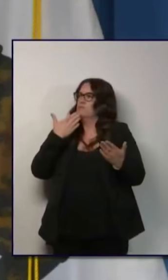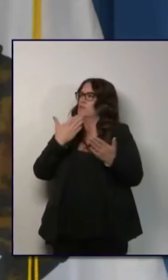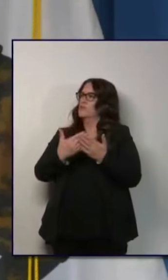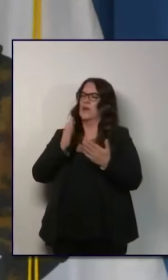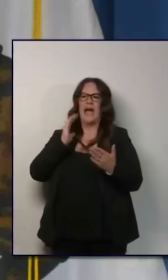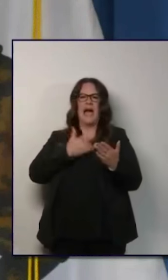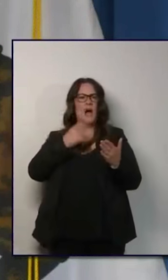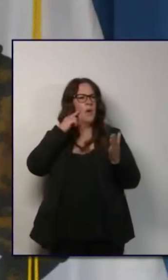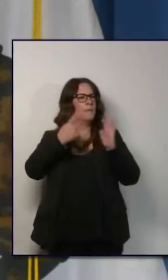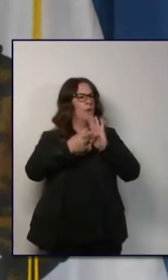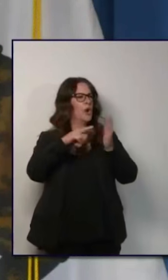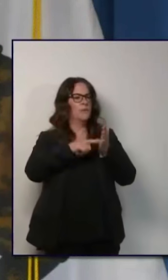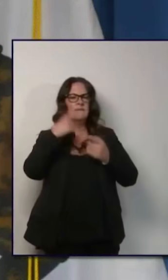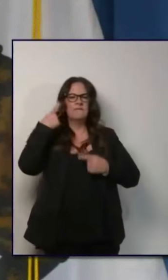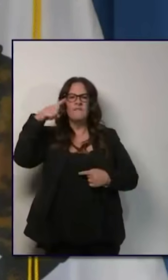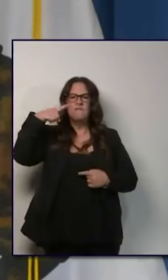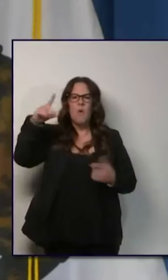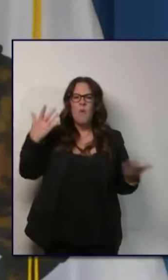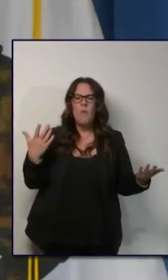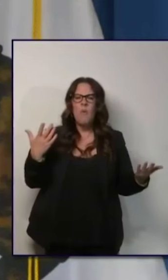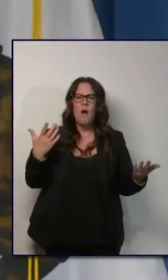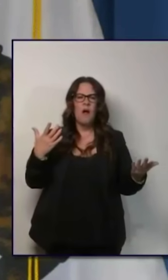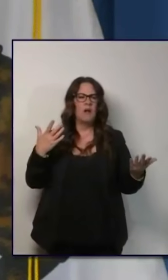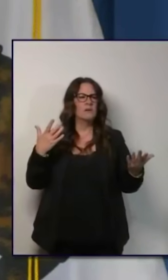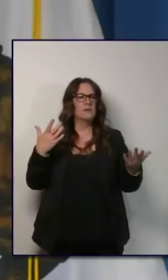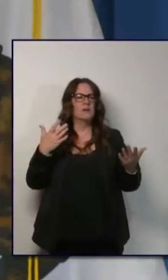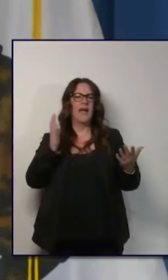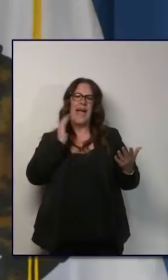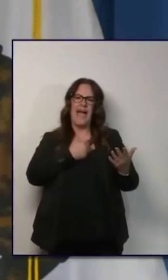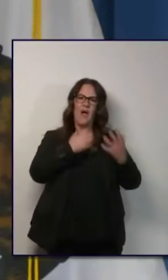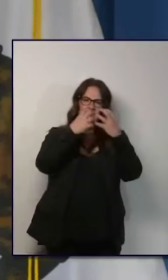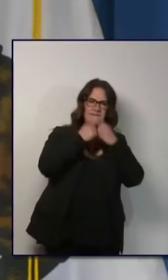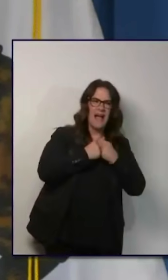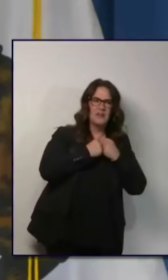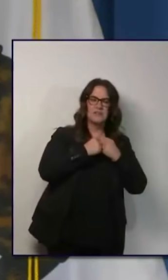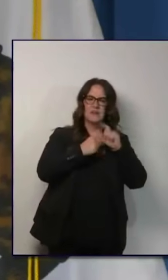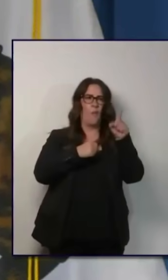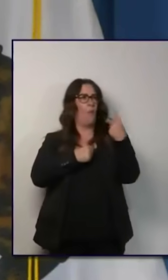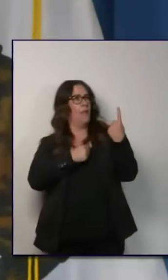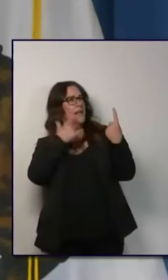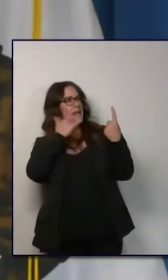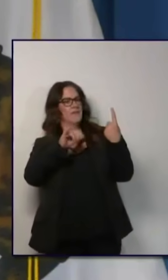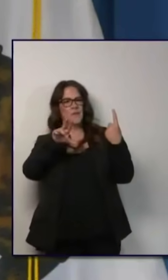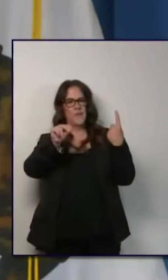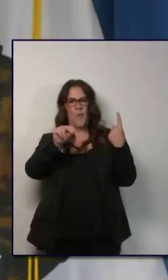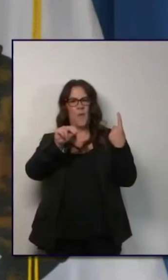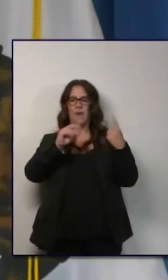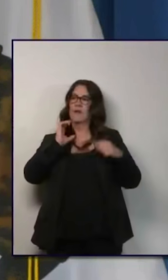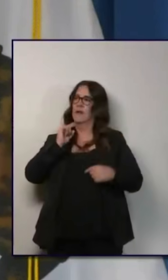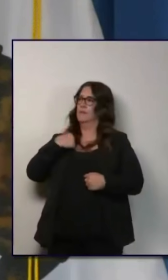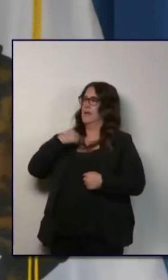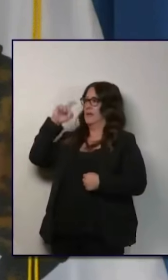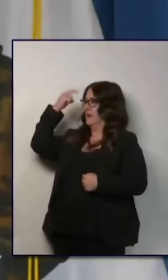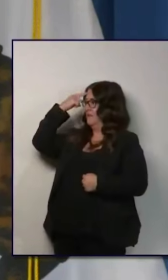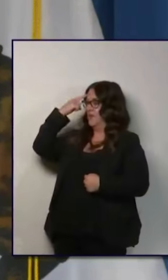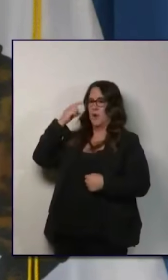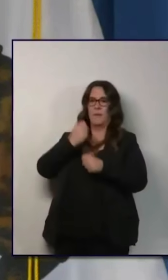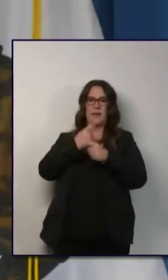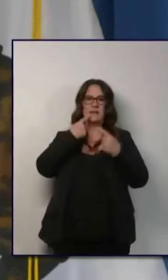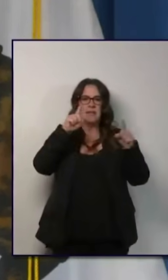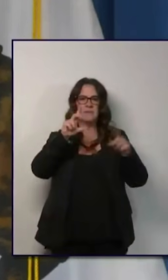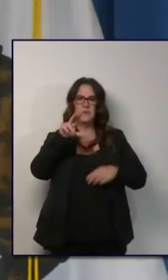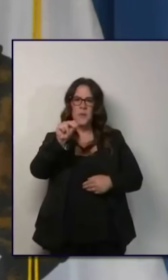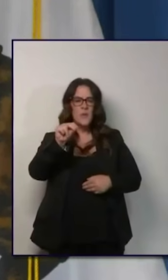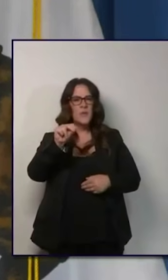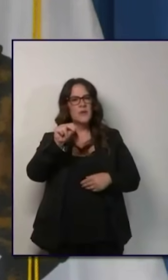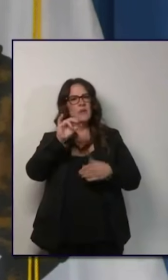purpose and advance our values. It is not just the state of California and its governor that is making an announcement along